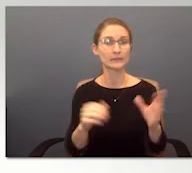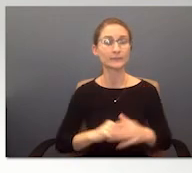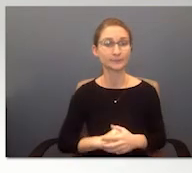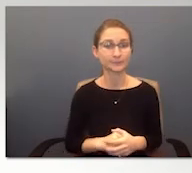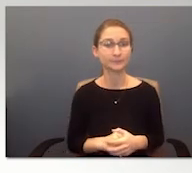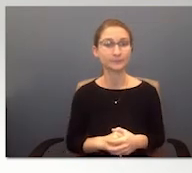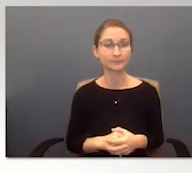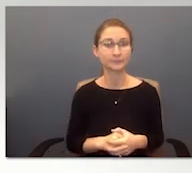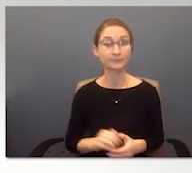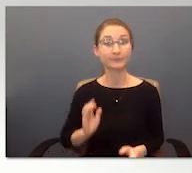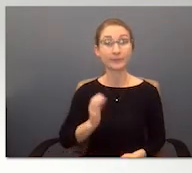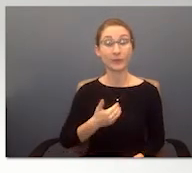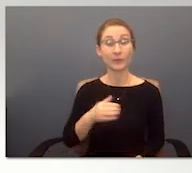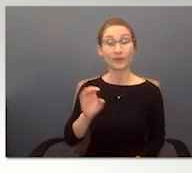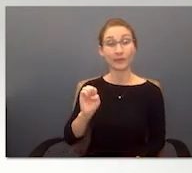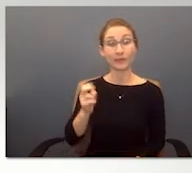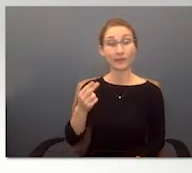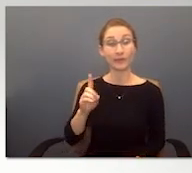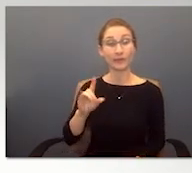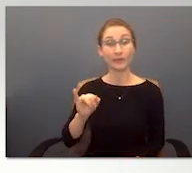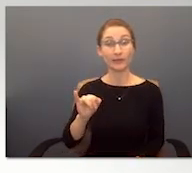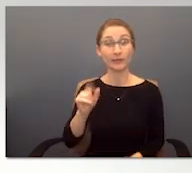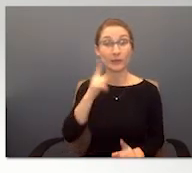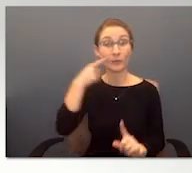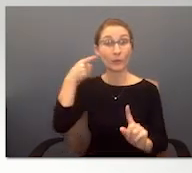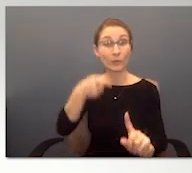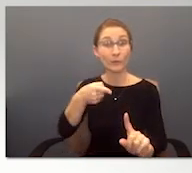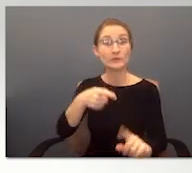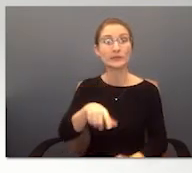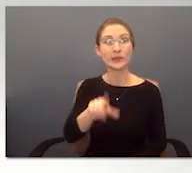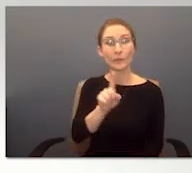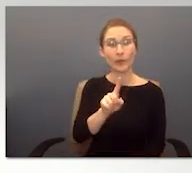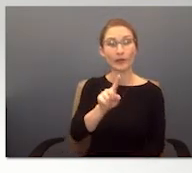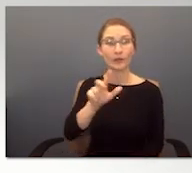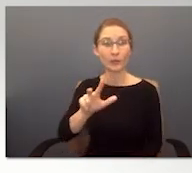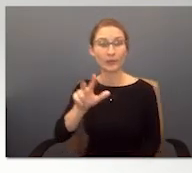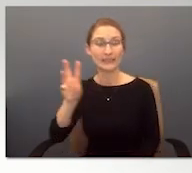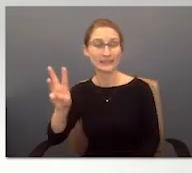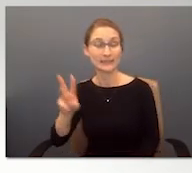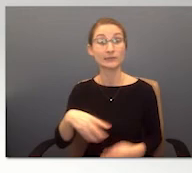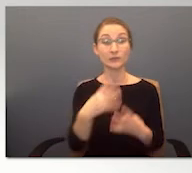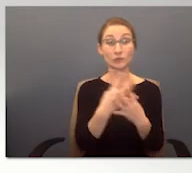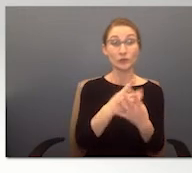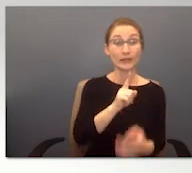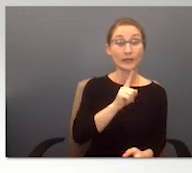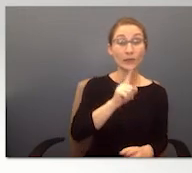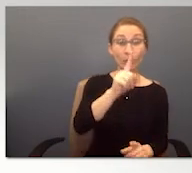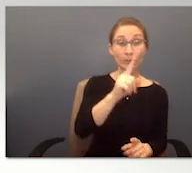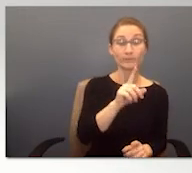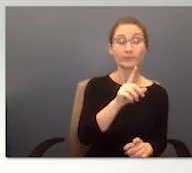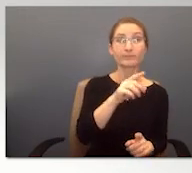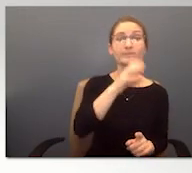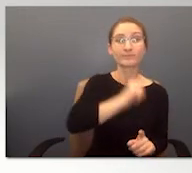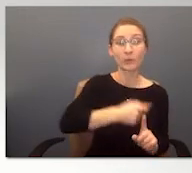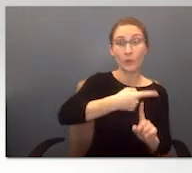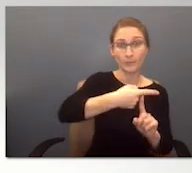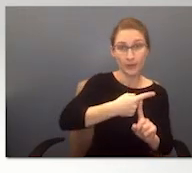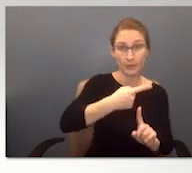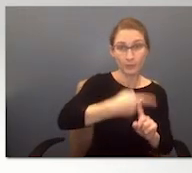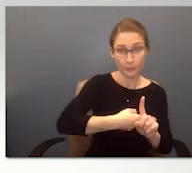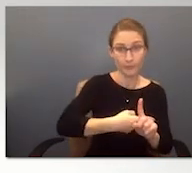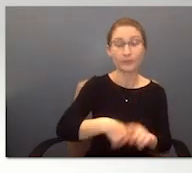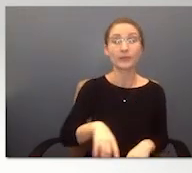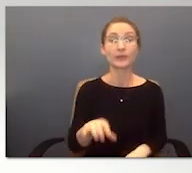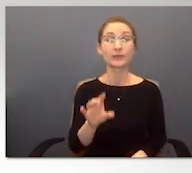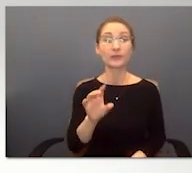goals across the nation are 1, 3, 6, screen by 1 month of age, diagnose with hearing